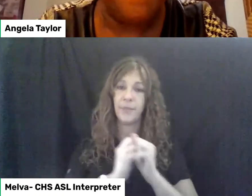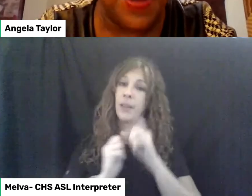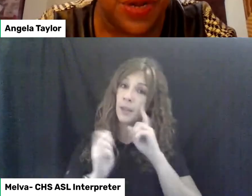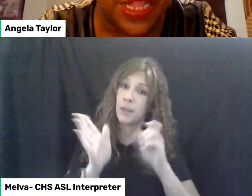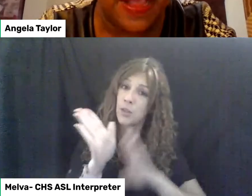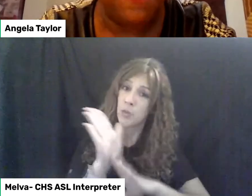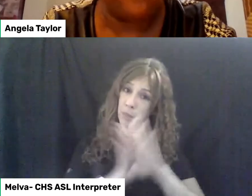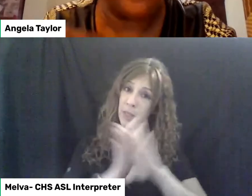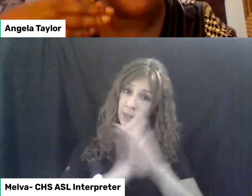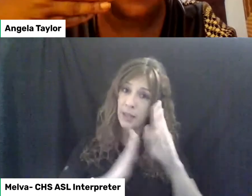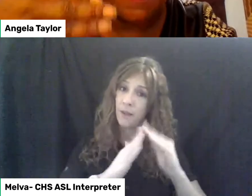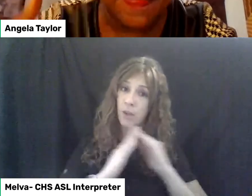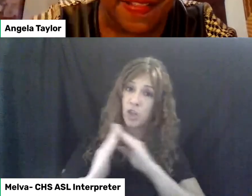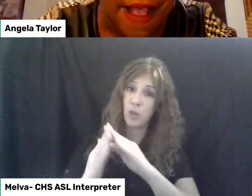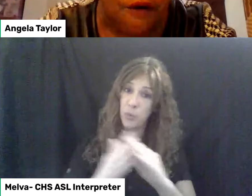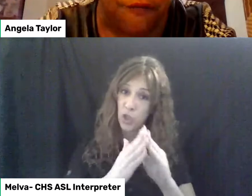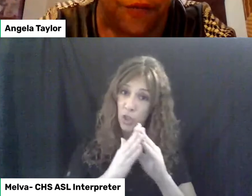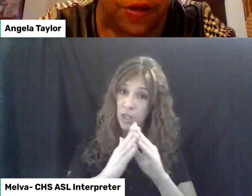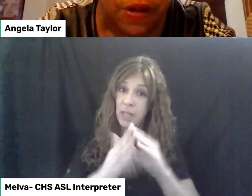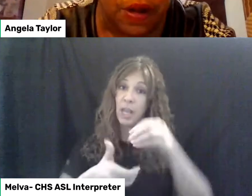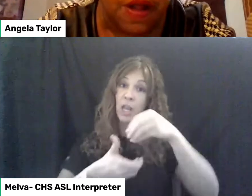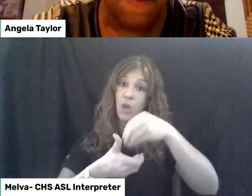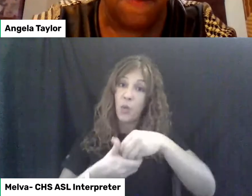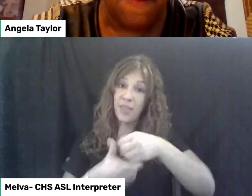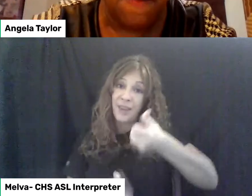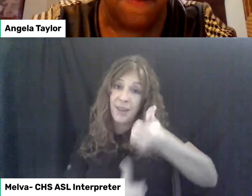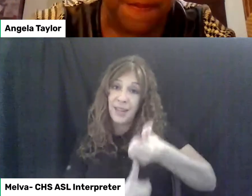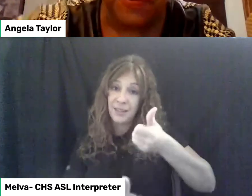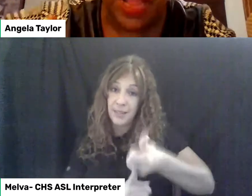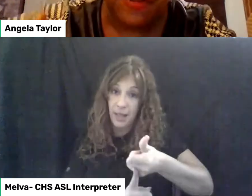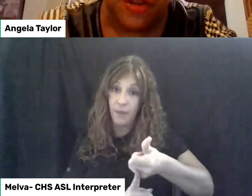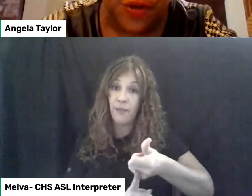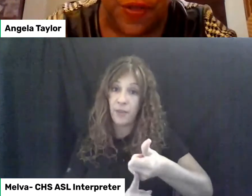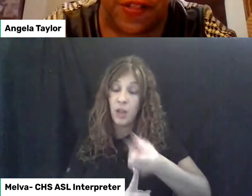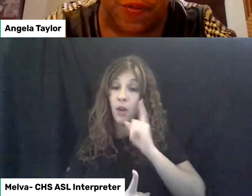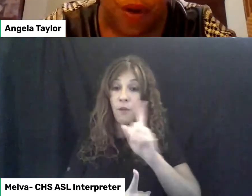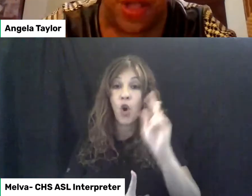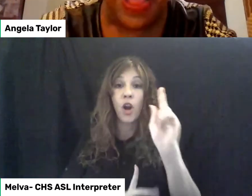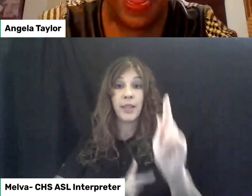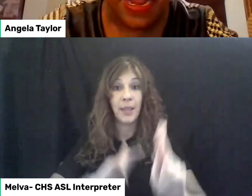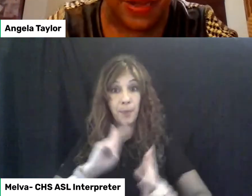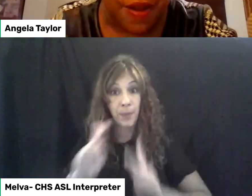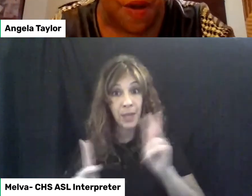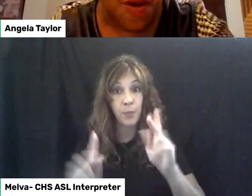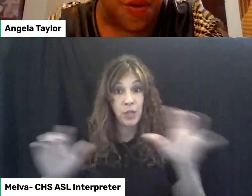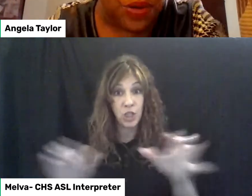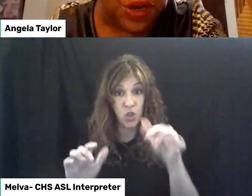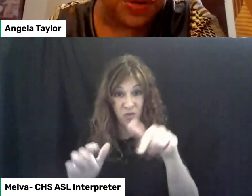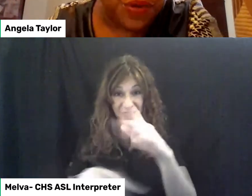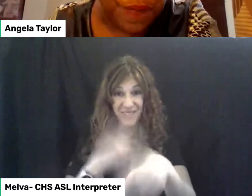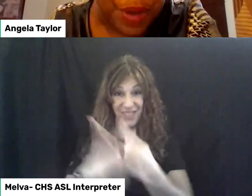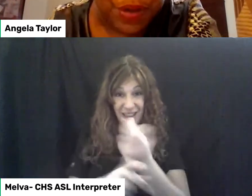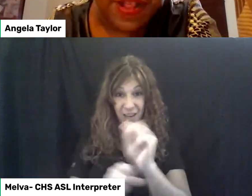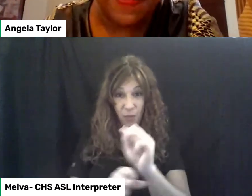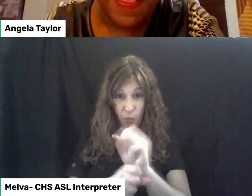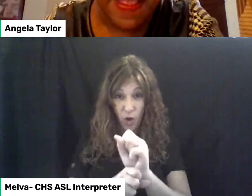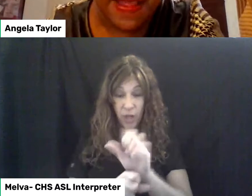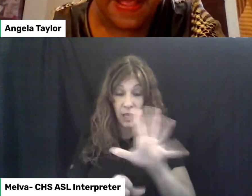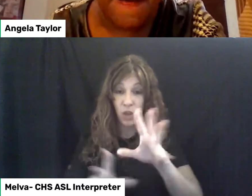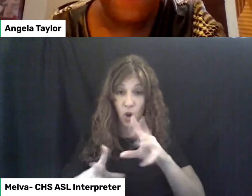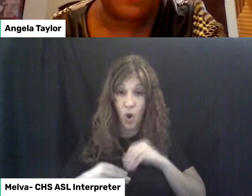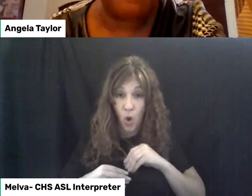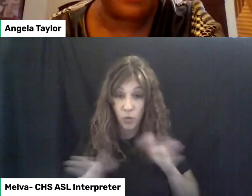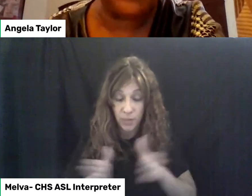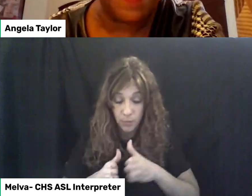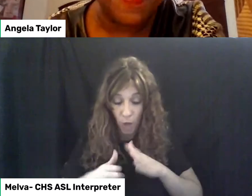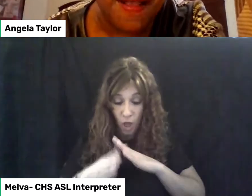a community within itself for the people that do this work in their own little communities.